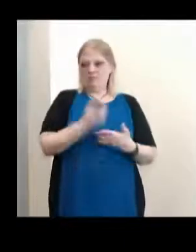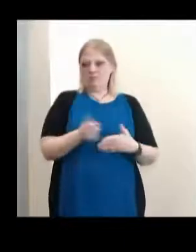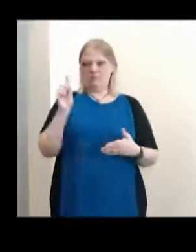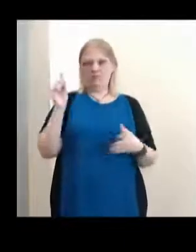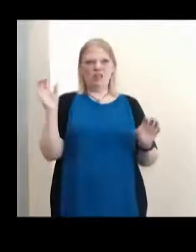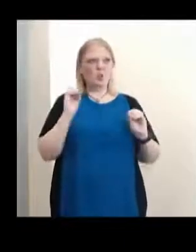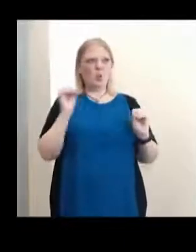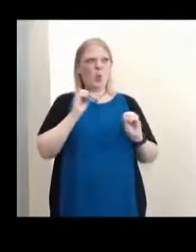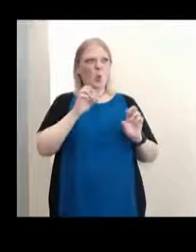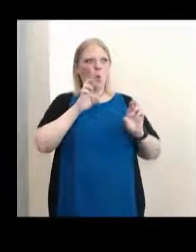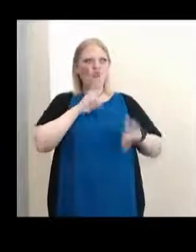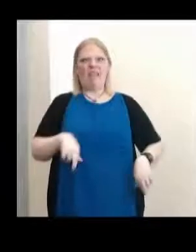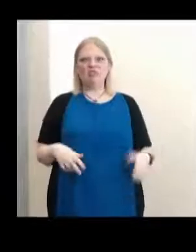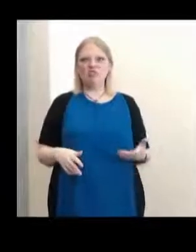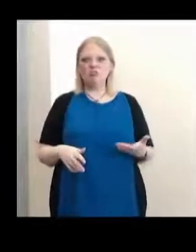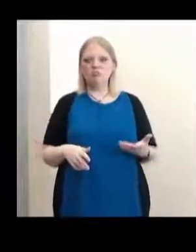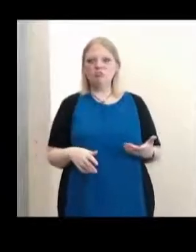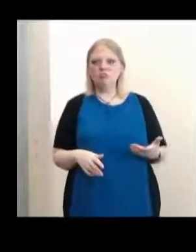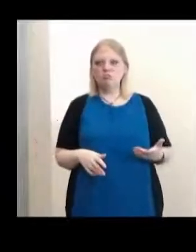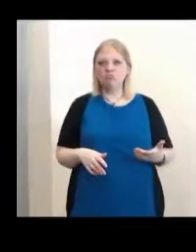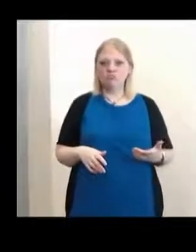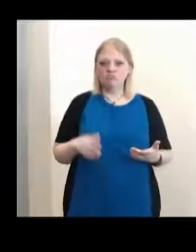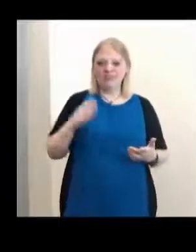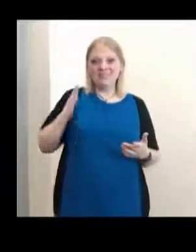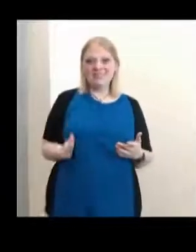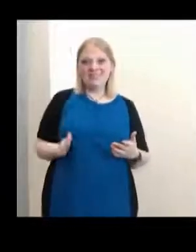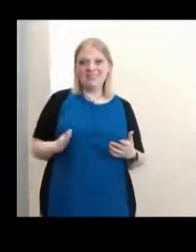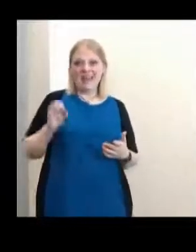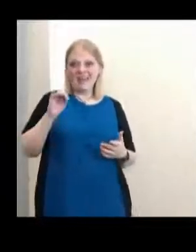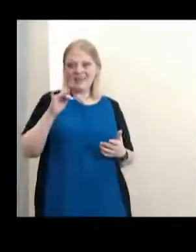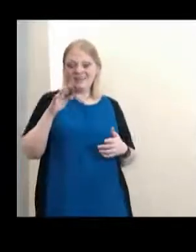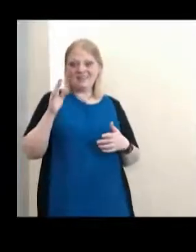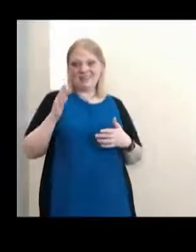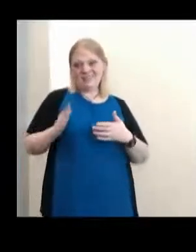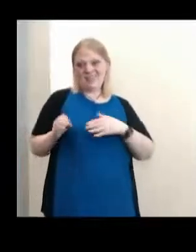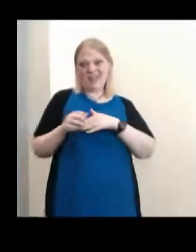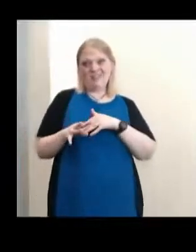no reactions. Actually, my side effects from the second dose were